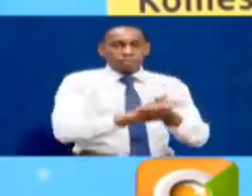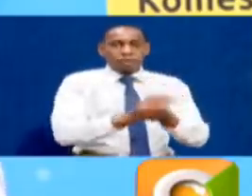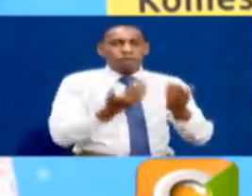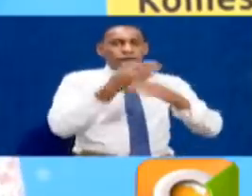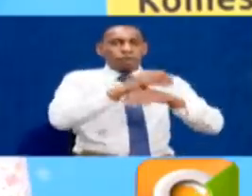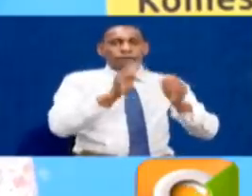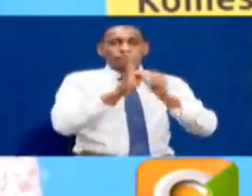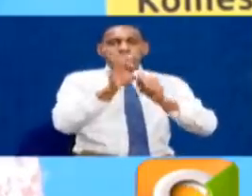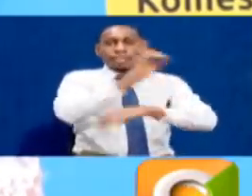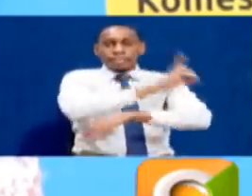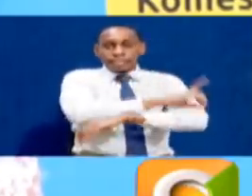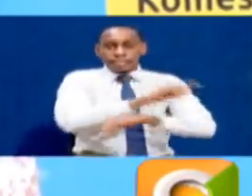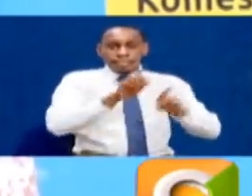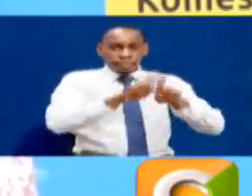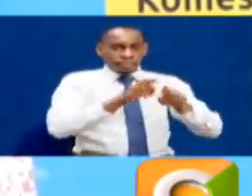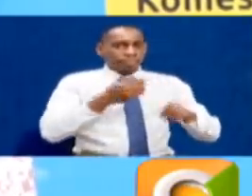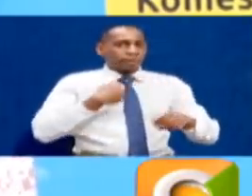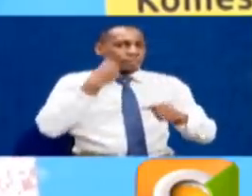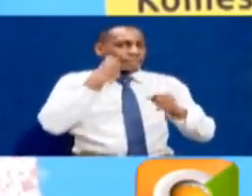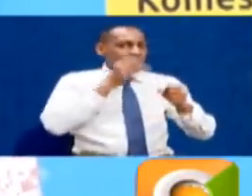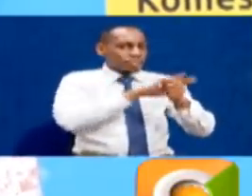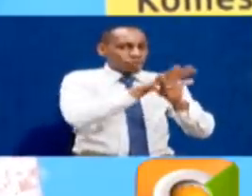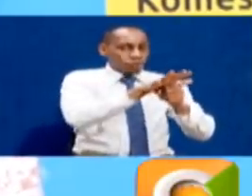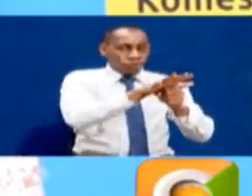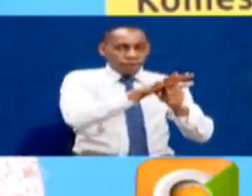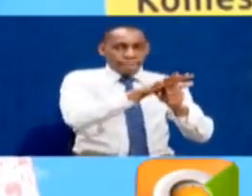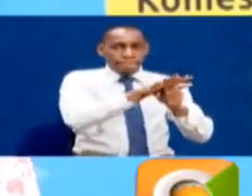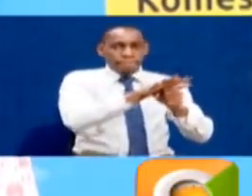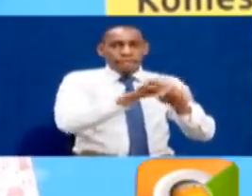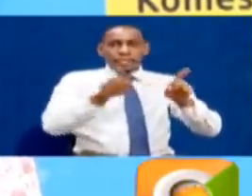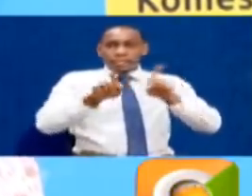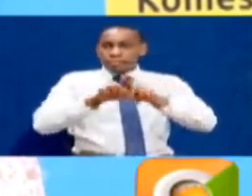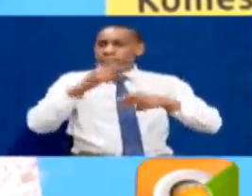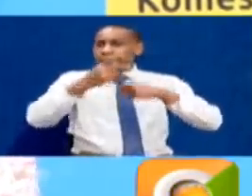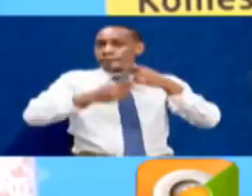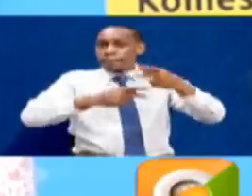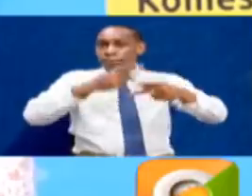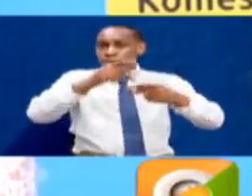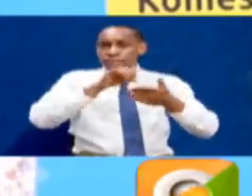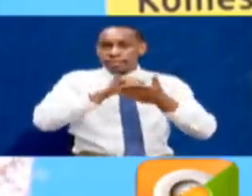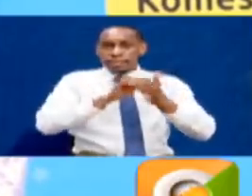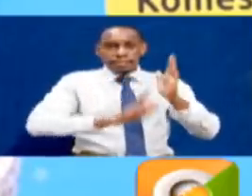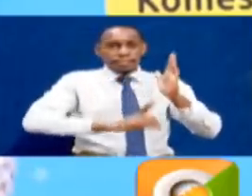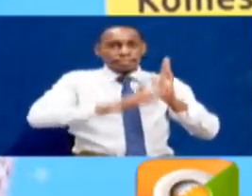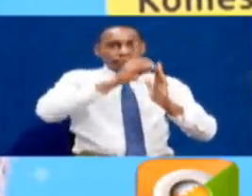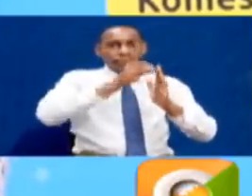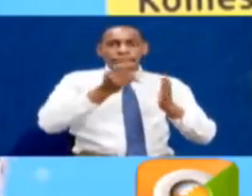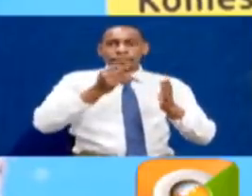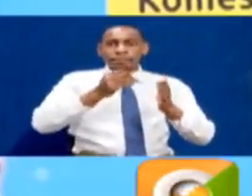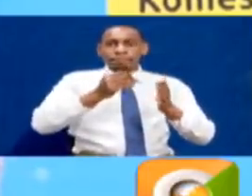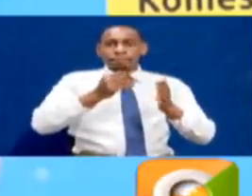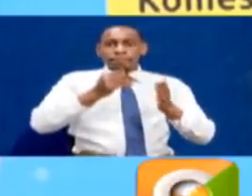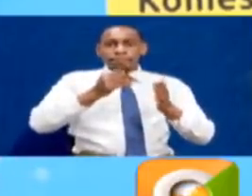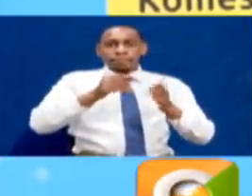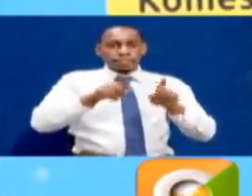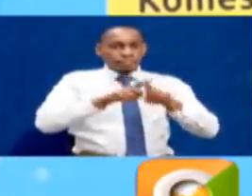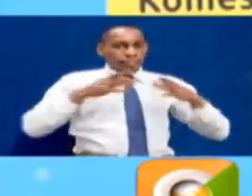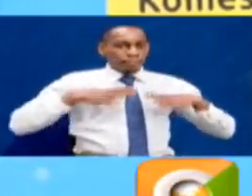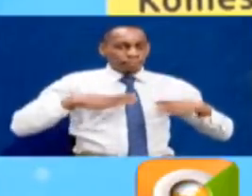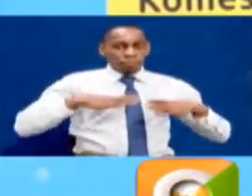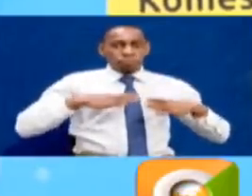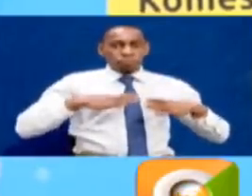over 14 days. They are still positive, and the protocols that are being developed are such that those